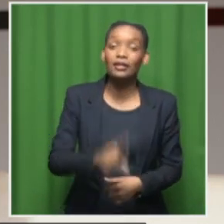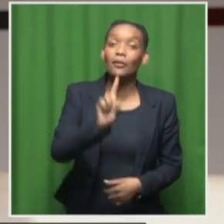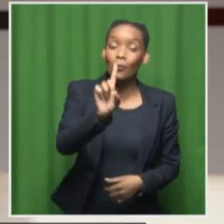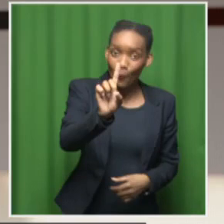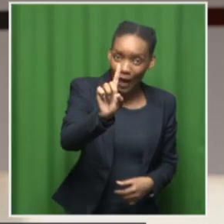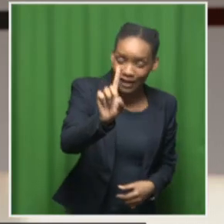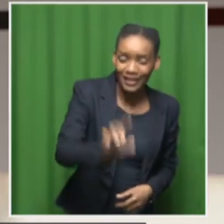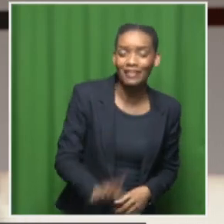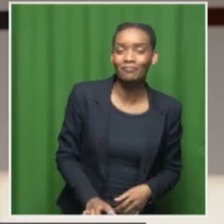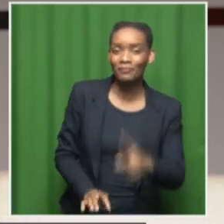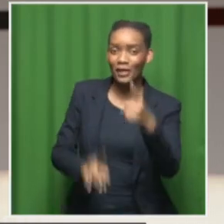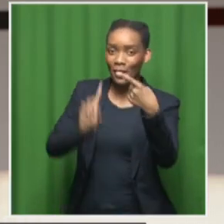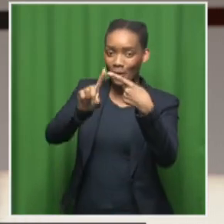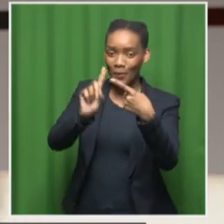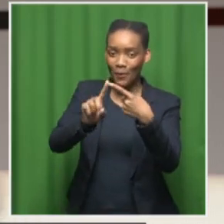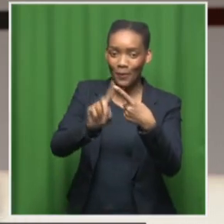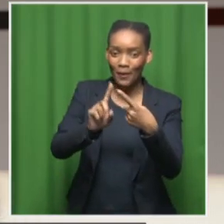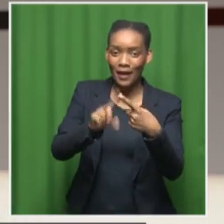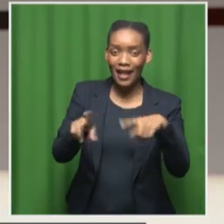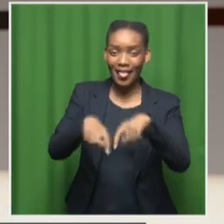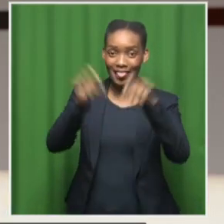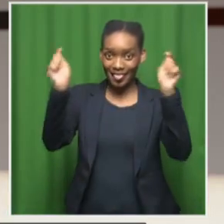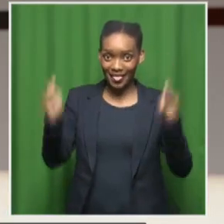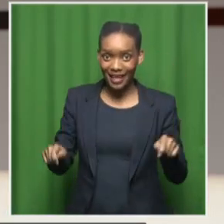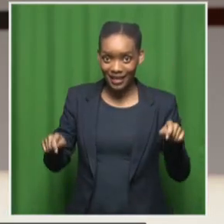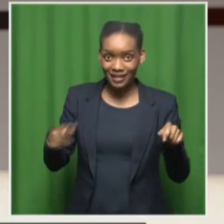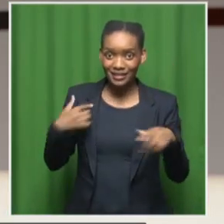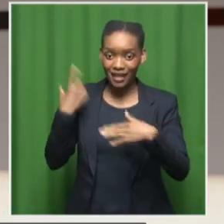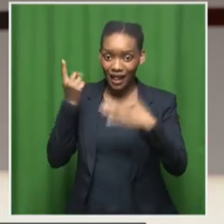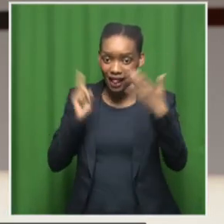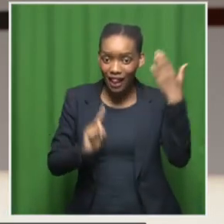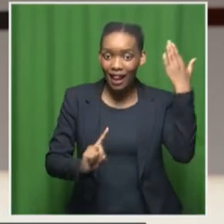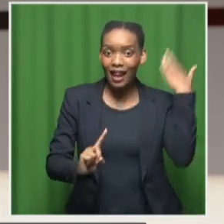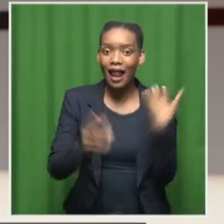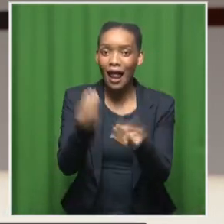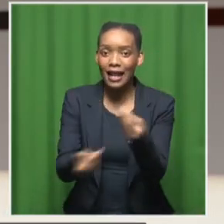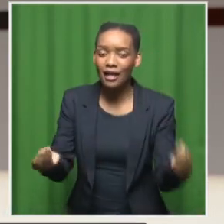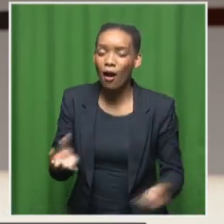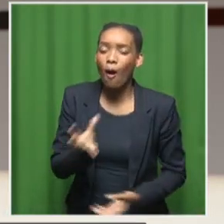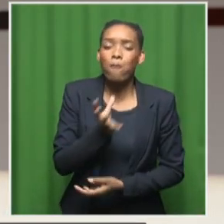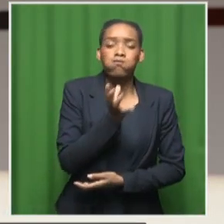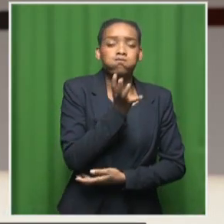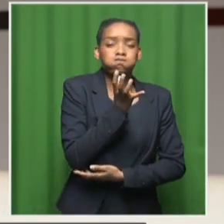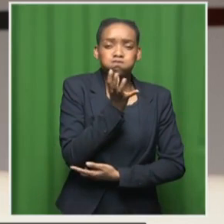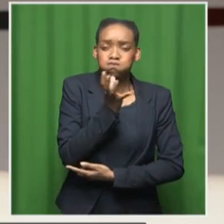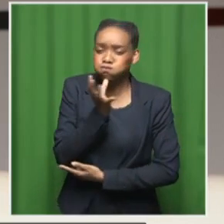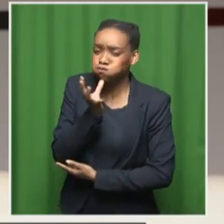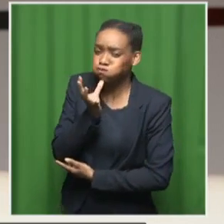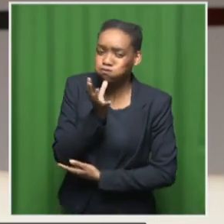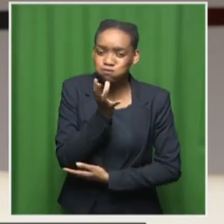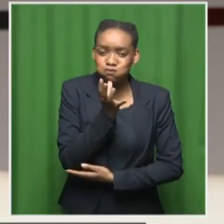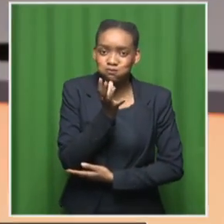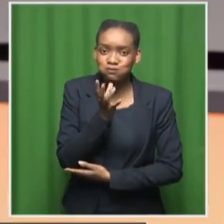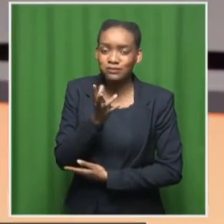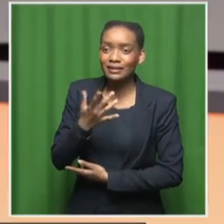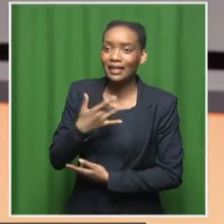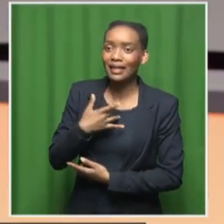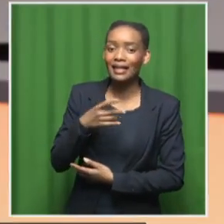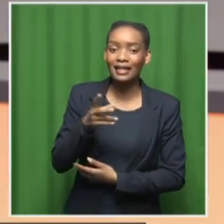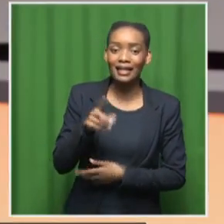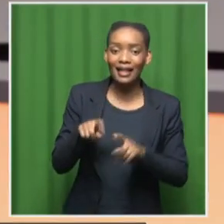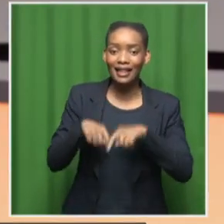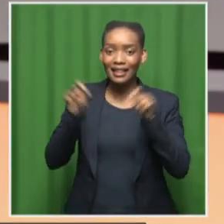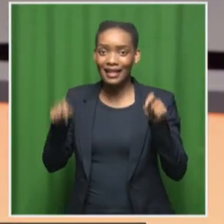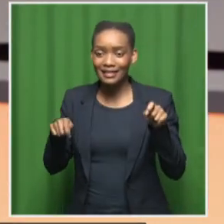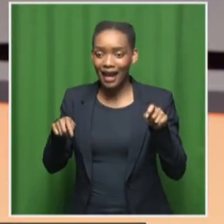the number one thing is walking into a theater and having it filled with children, okay? Like when you're in the middle of a theater and you cannot